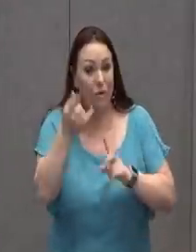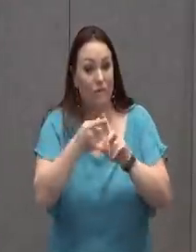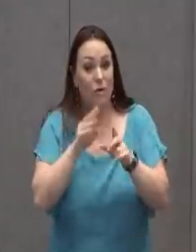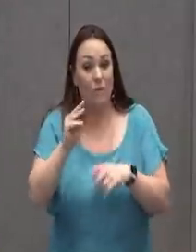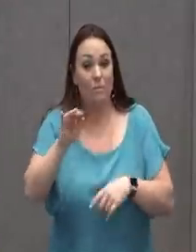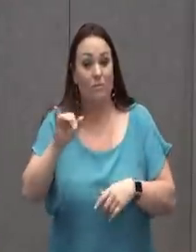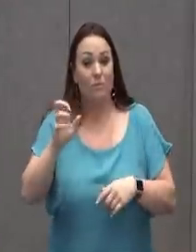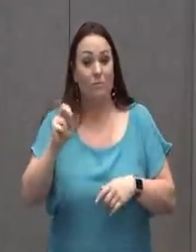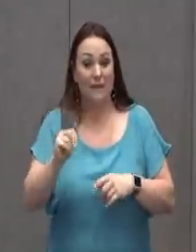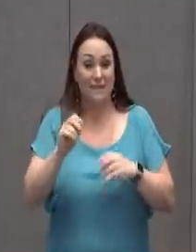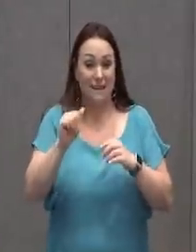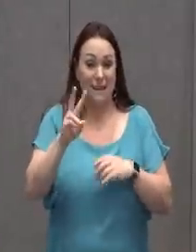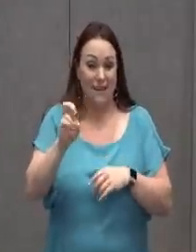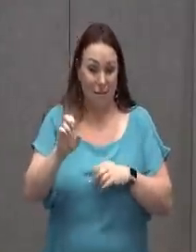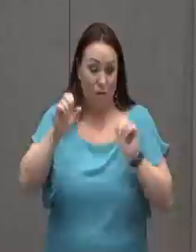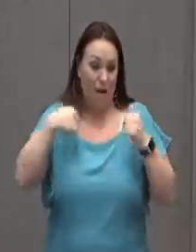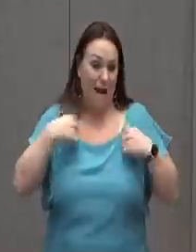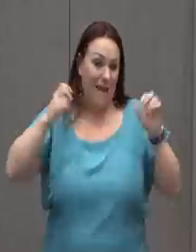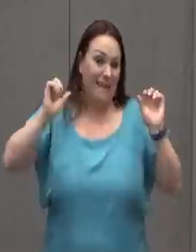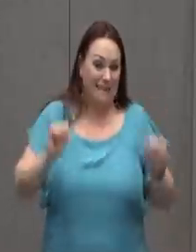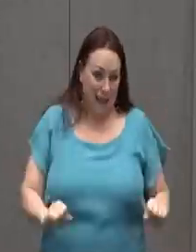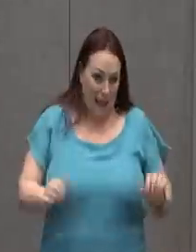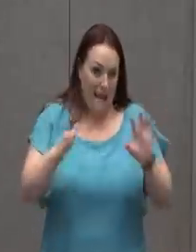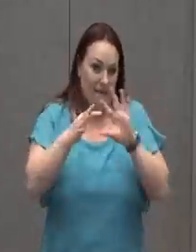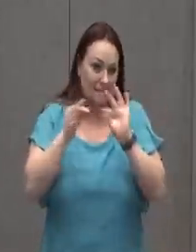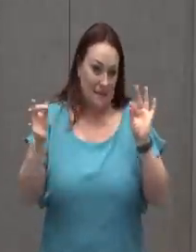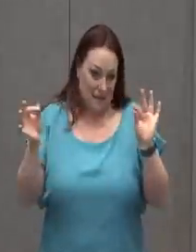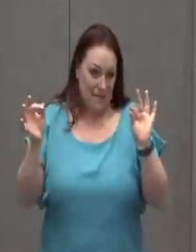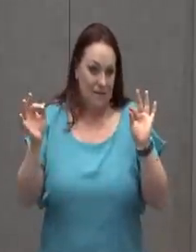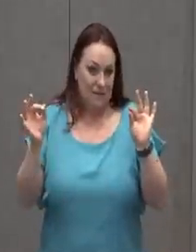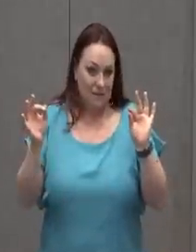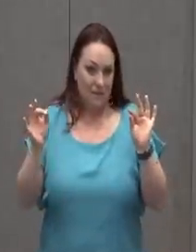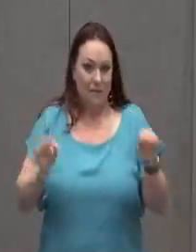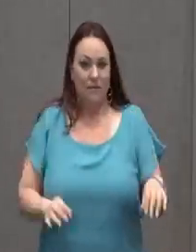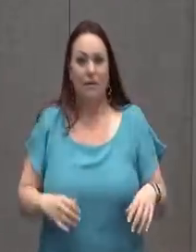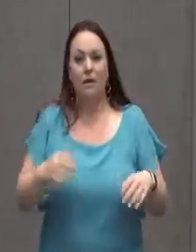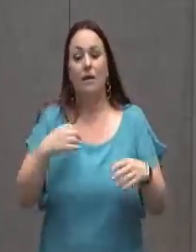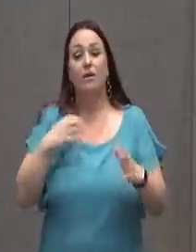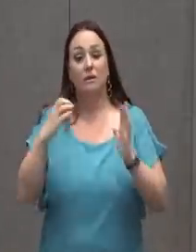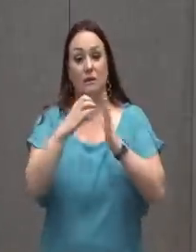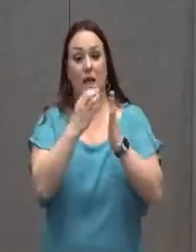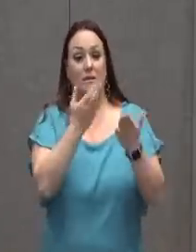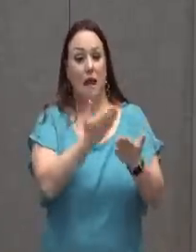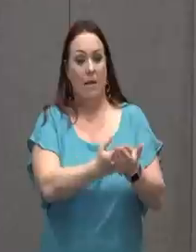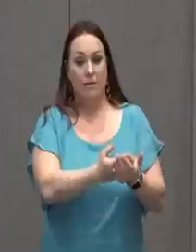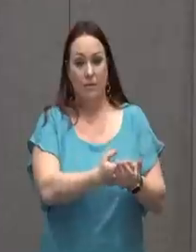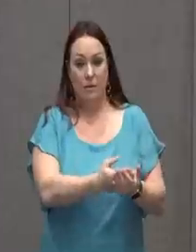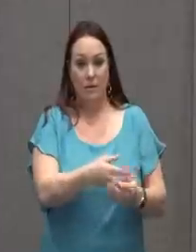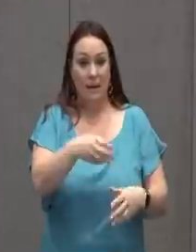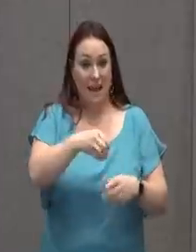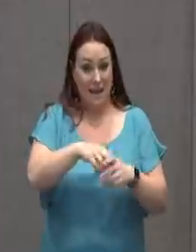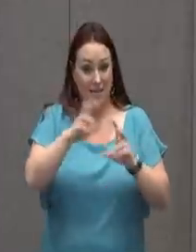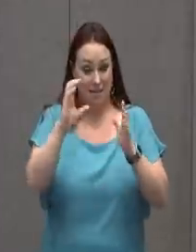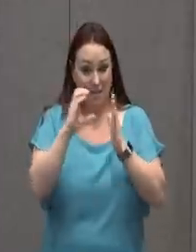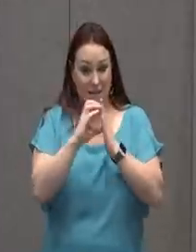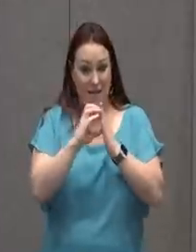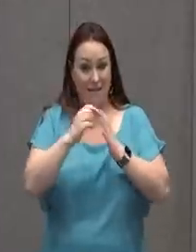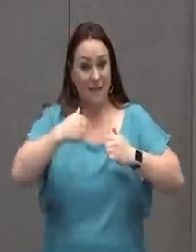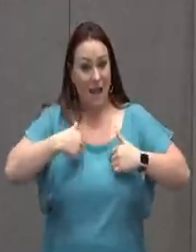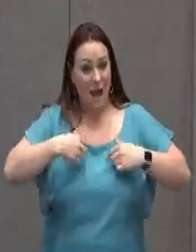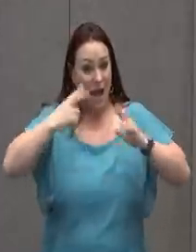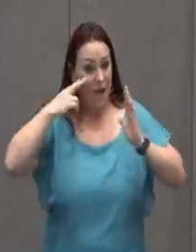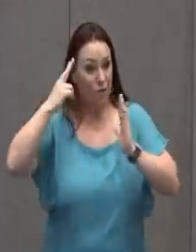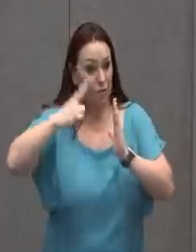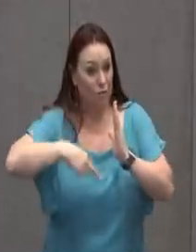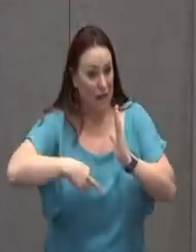do a lot of I can statements at our school. Mm-hmm. So what she wrote for text evidence, she put, in the text, I read, and then we